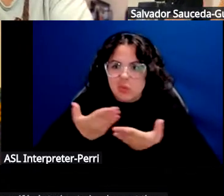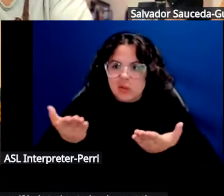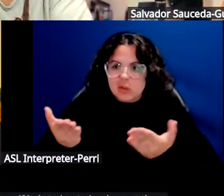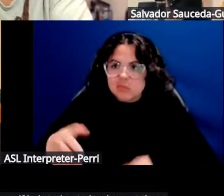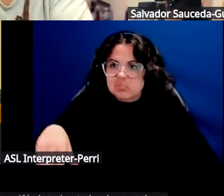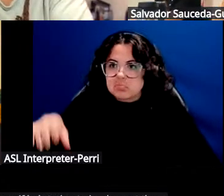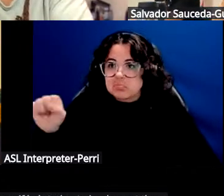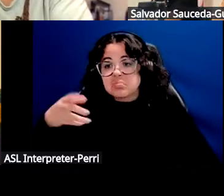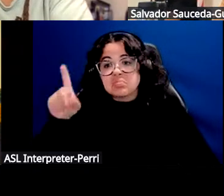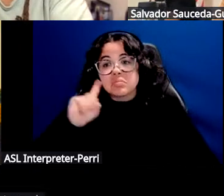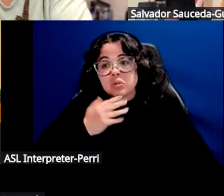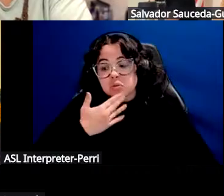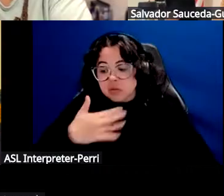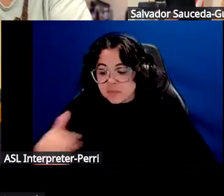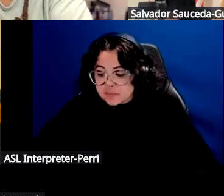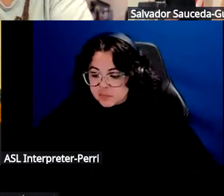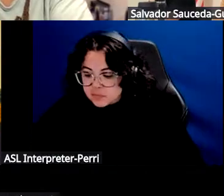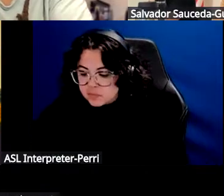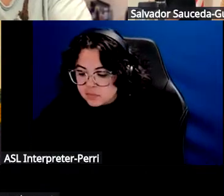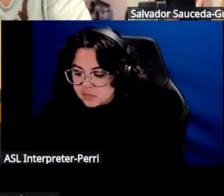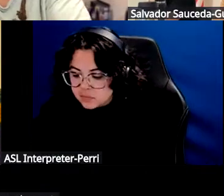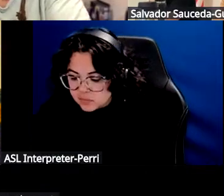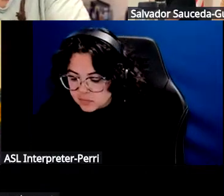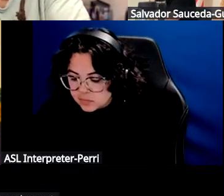Yeah, that sounds great. Okay.